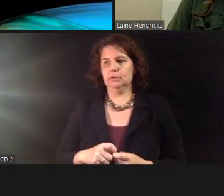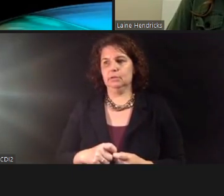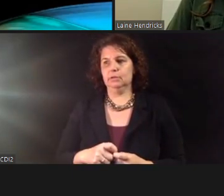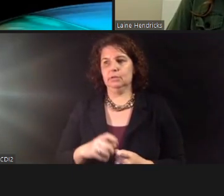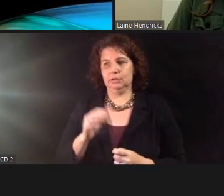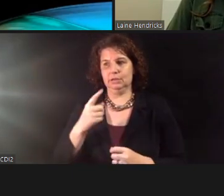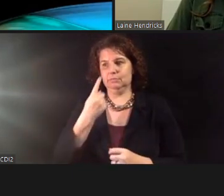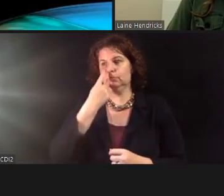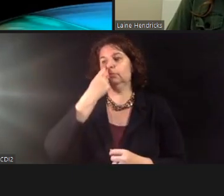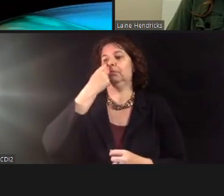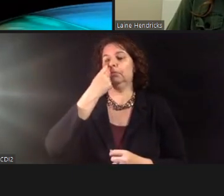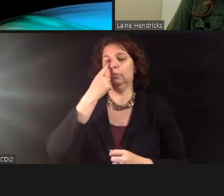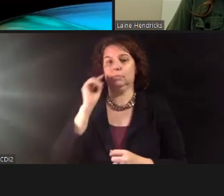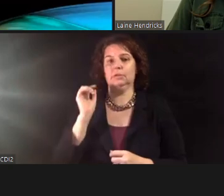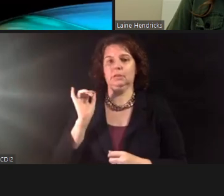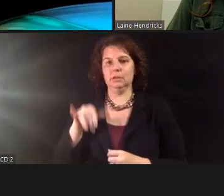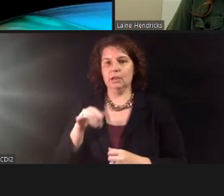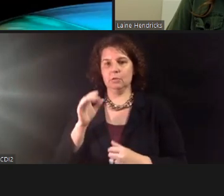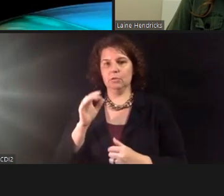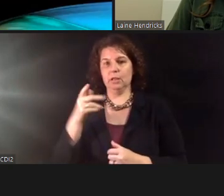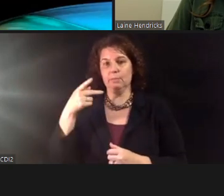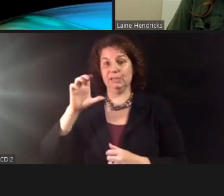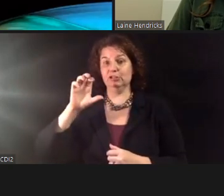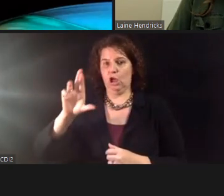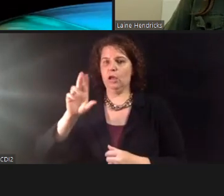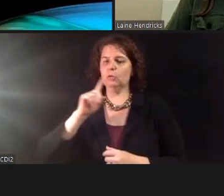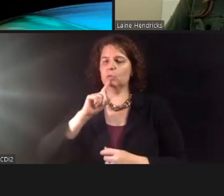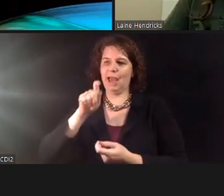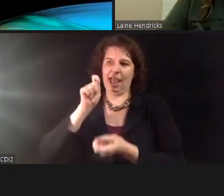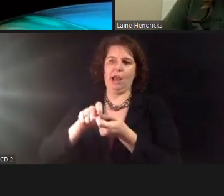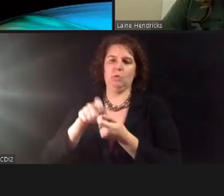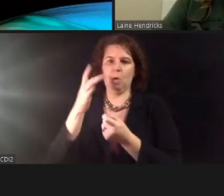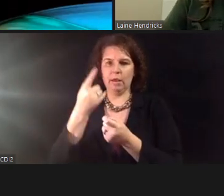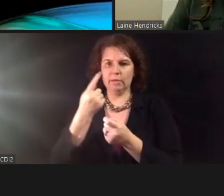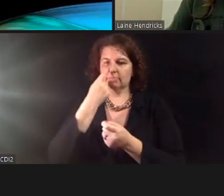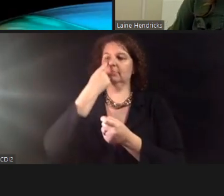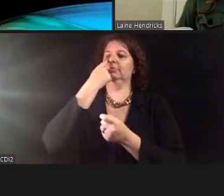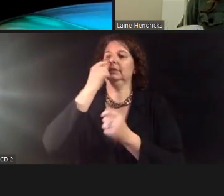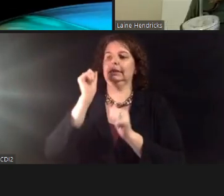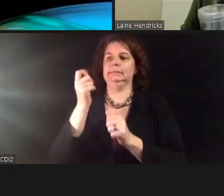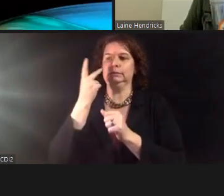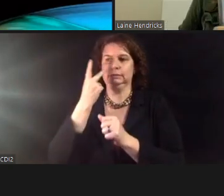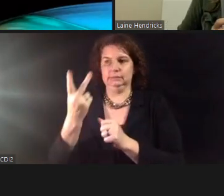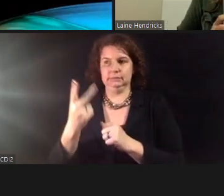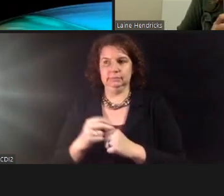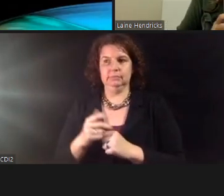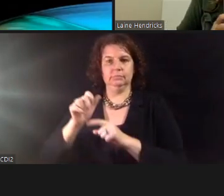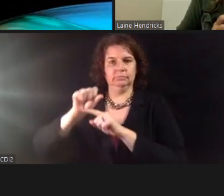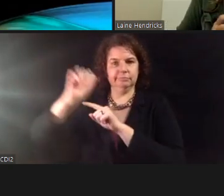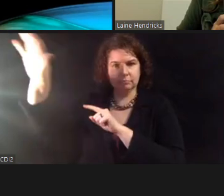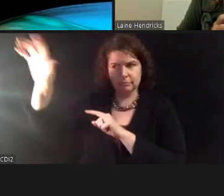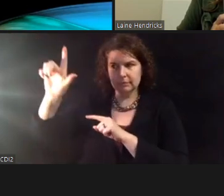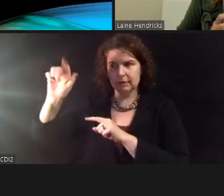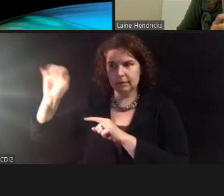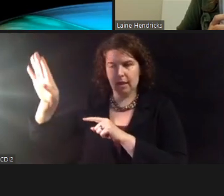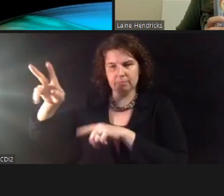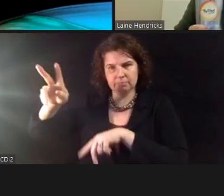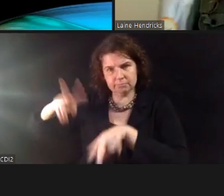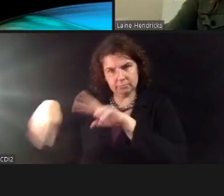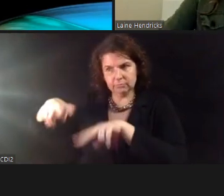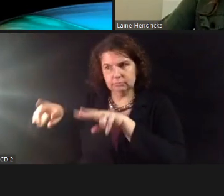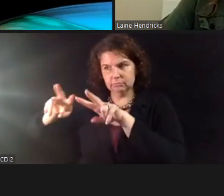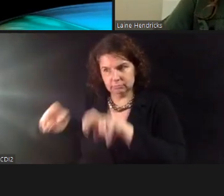You can get a 1 to 2 day turnaround on that test by sending it to a laboratory for processing. There's another type of